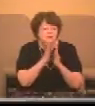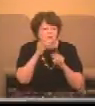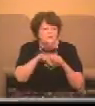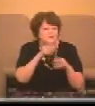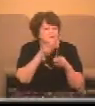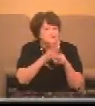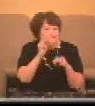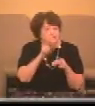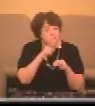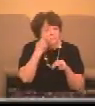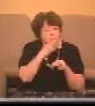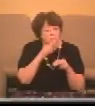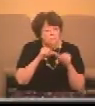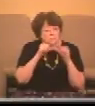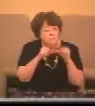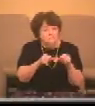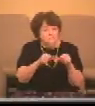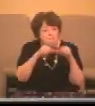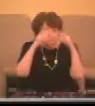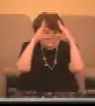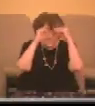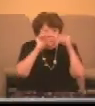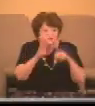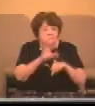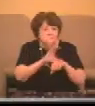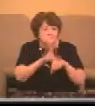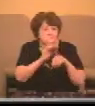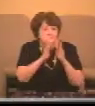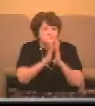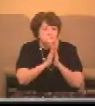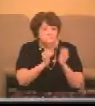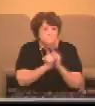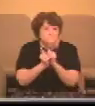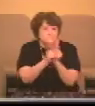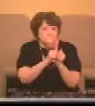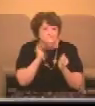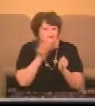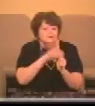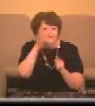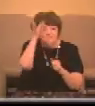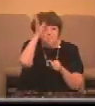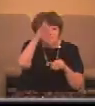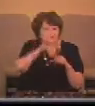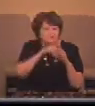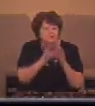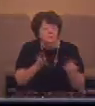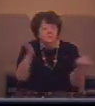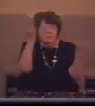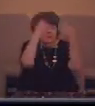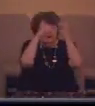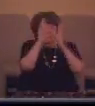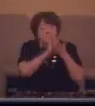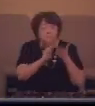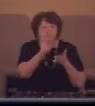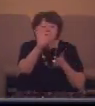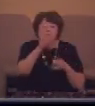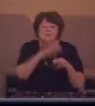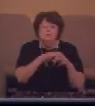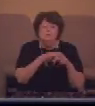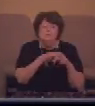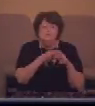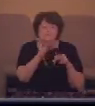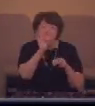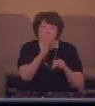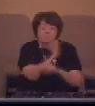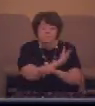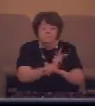one who still teaches his church to pray together, our Father, who art in heaven, hallowed be thy